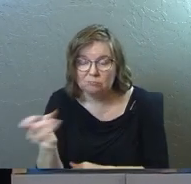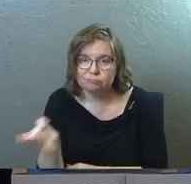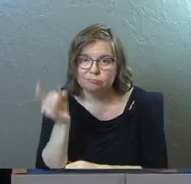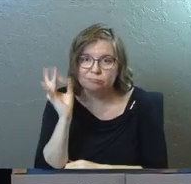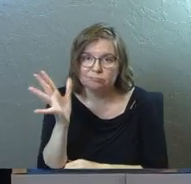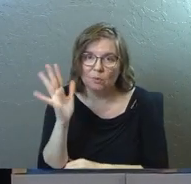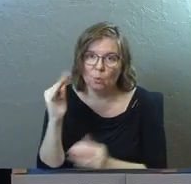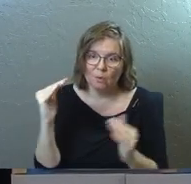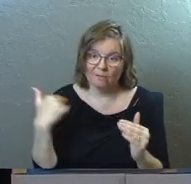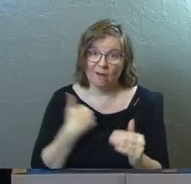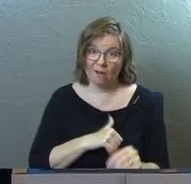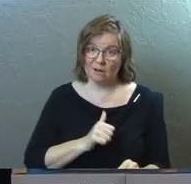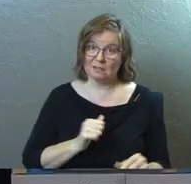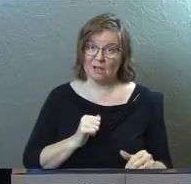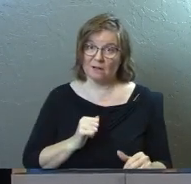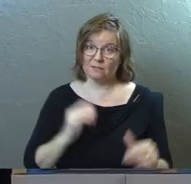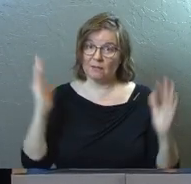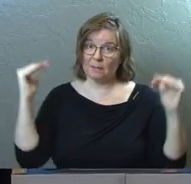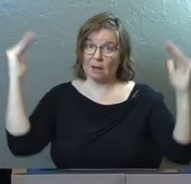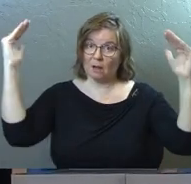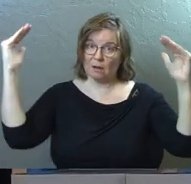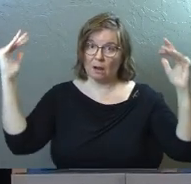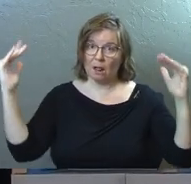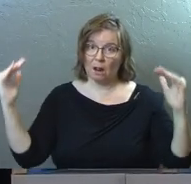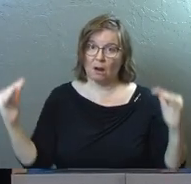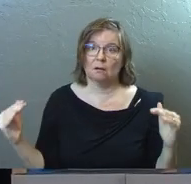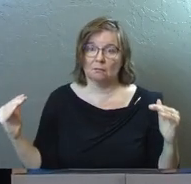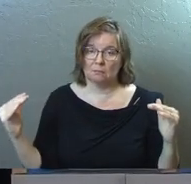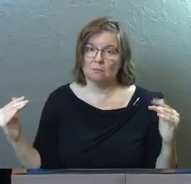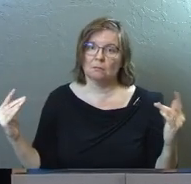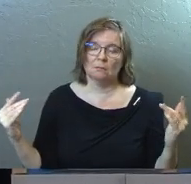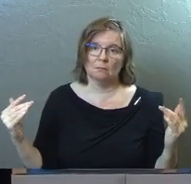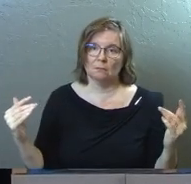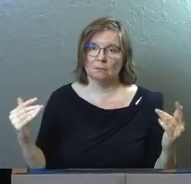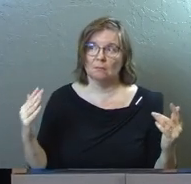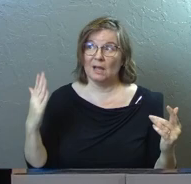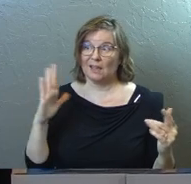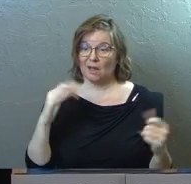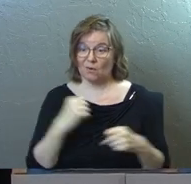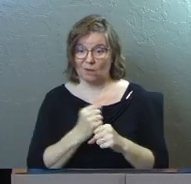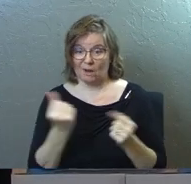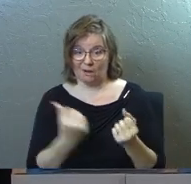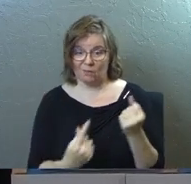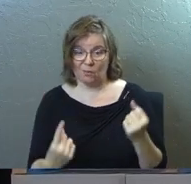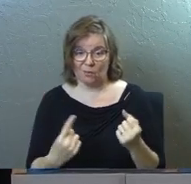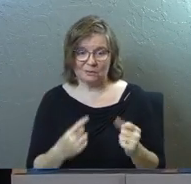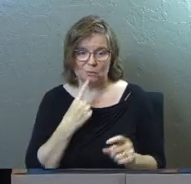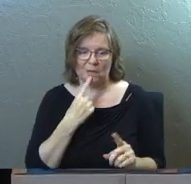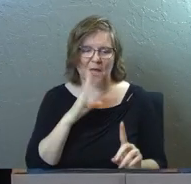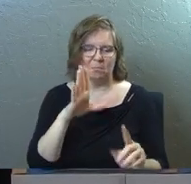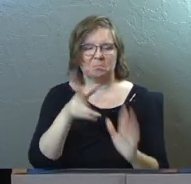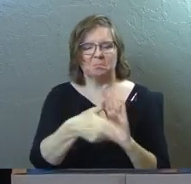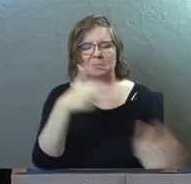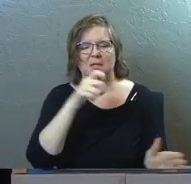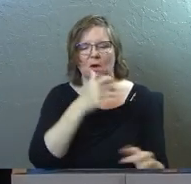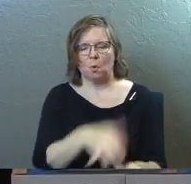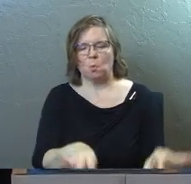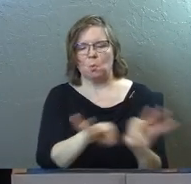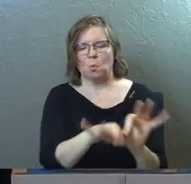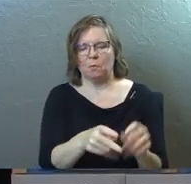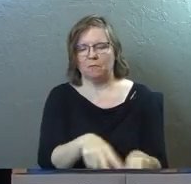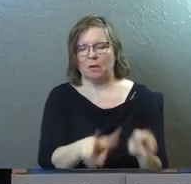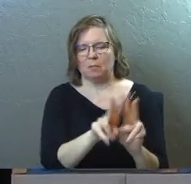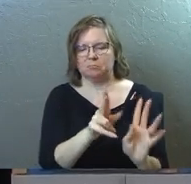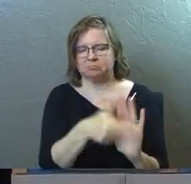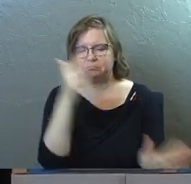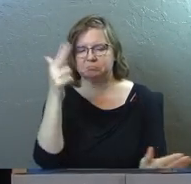we've degraded a human being that God created and said they are not worthy, they are not valuable. And in no